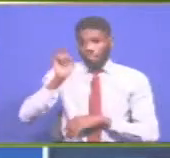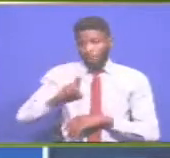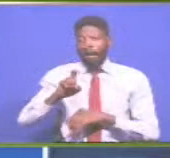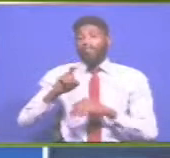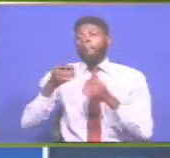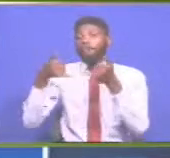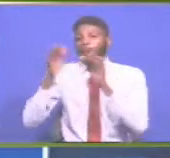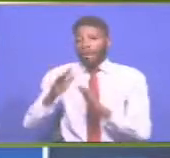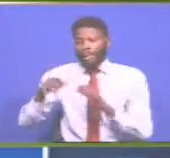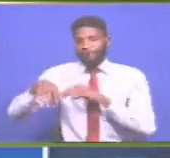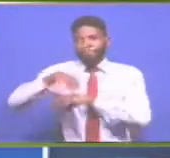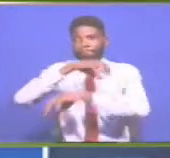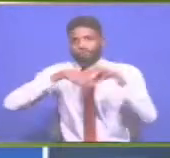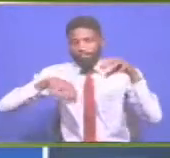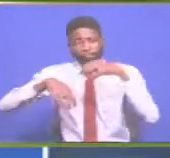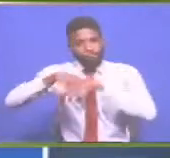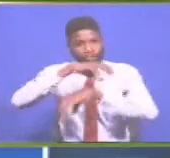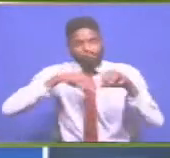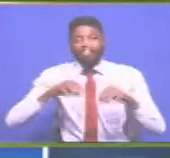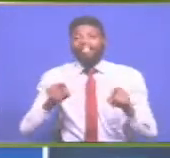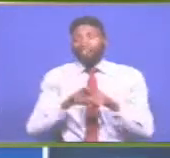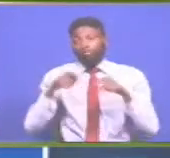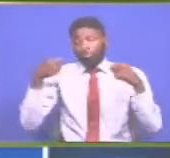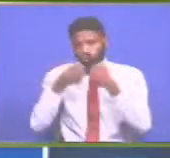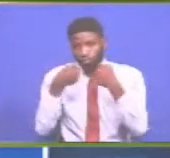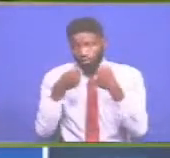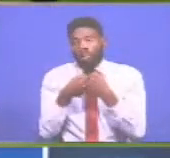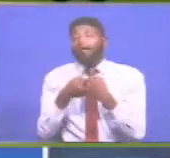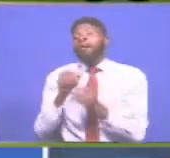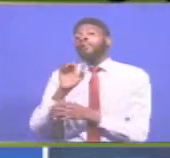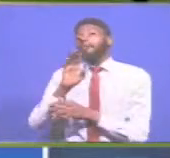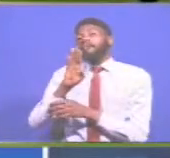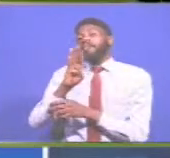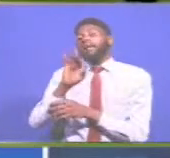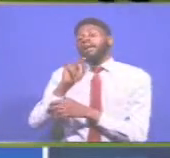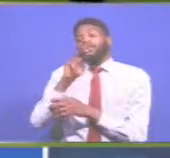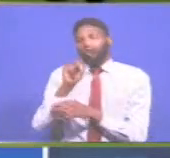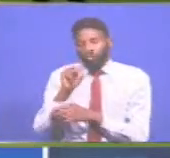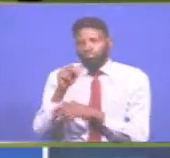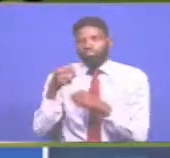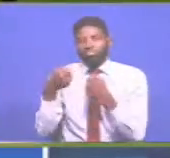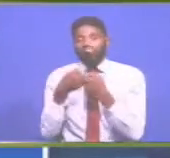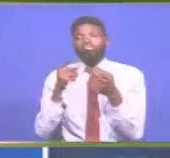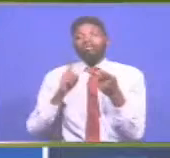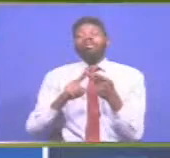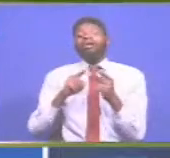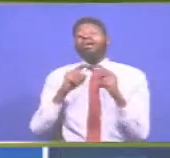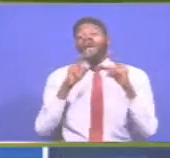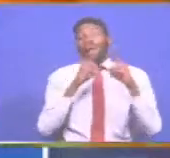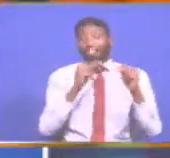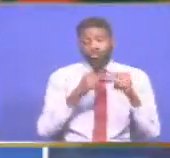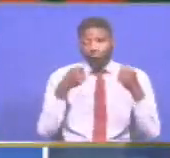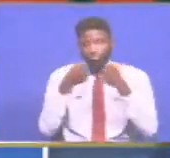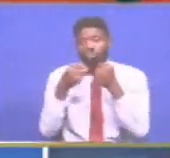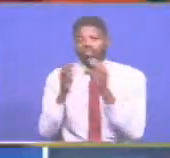other matches set for today, Wolves will play Brighton, West Ham takes on Everton, while Arsenal will host West